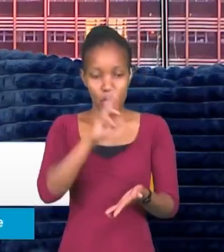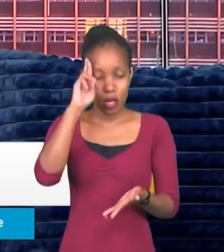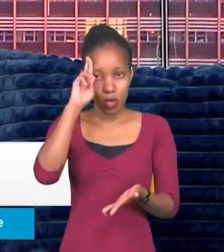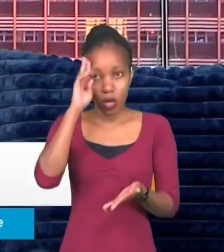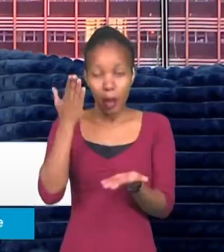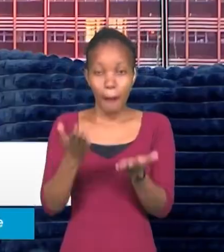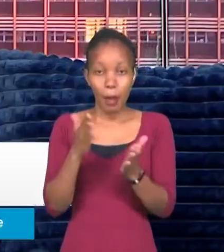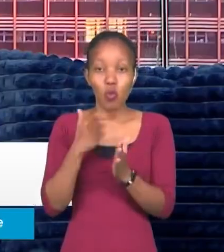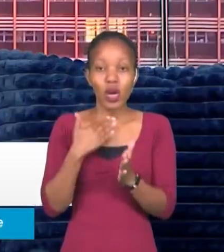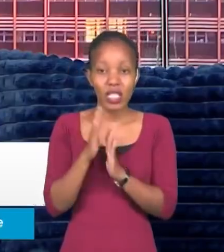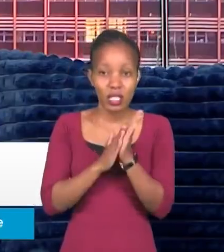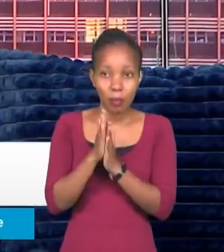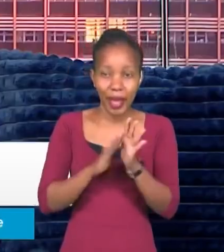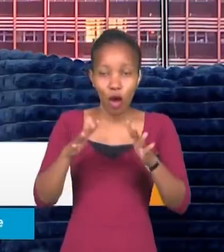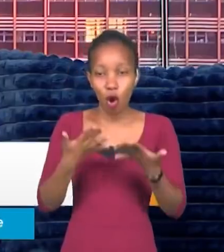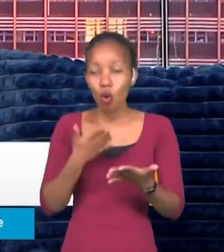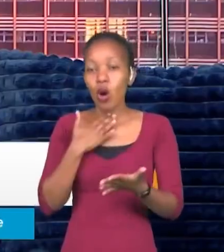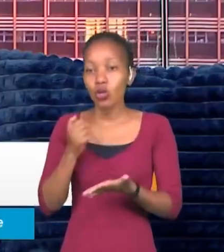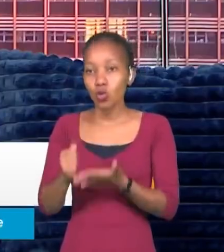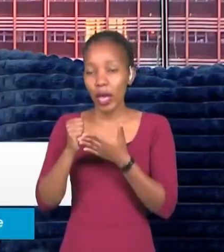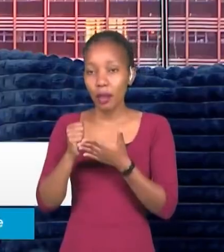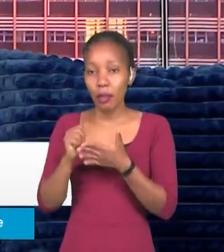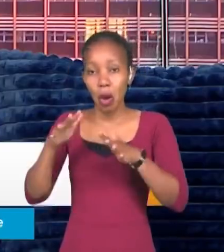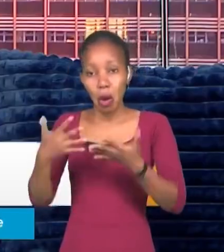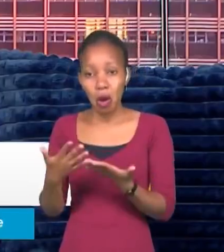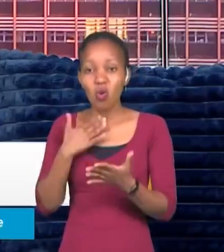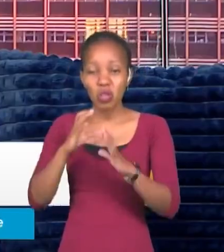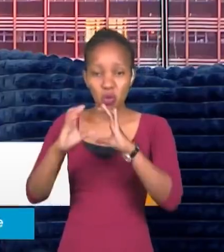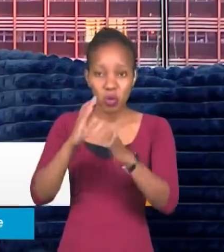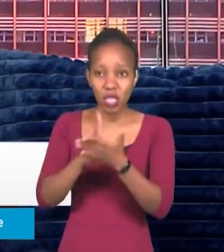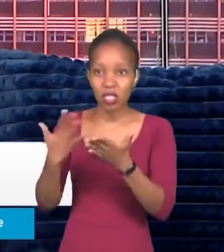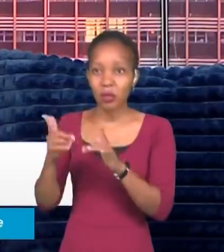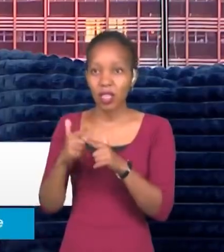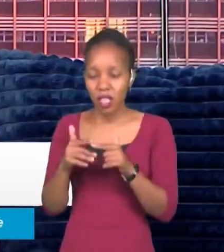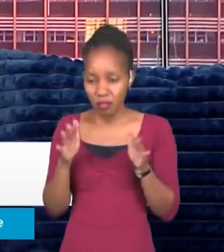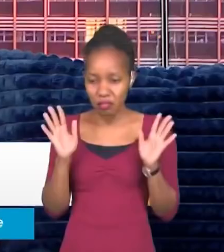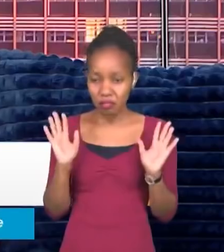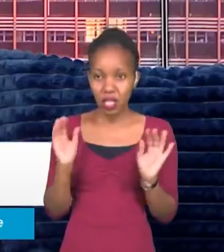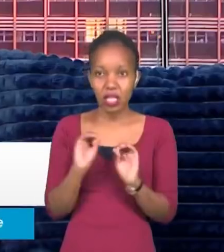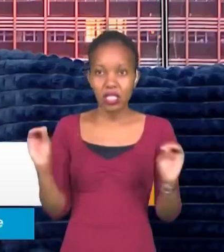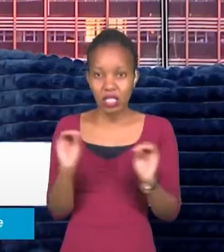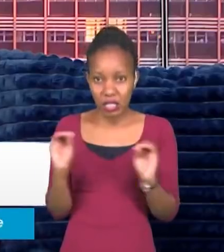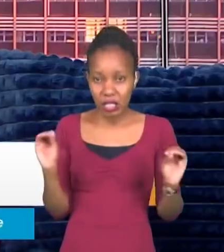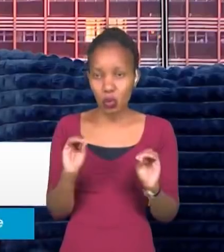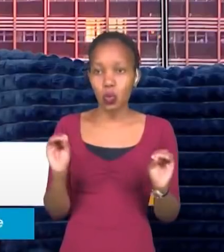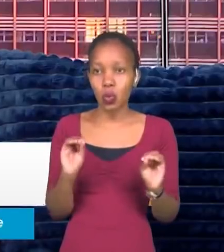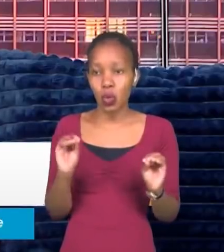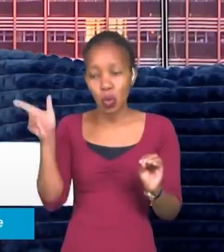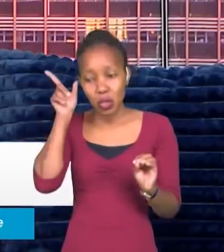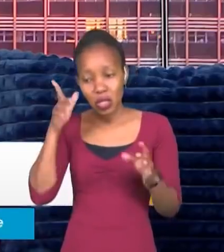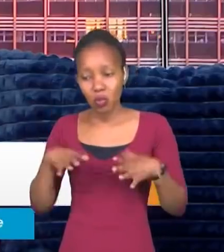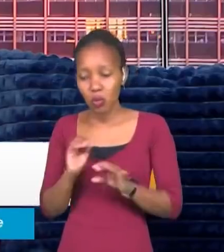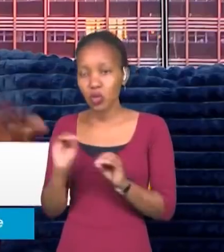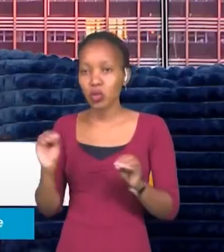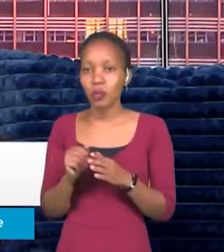want to inspire, where maybe you want to heal, you want to communicate something, then you will not be discouraged by whoever says what. It's true that. And it's true that we